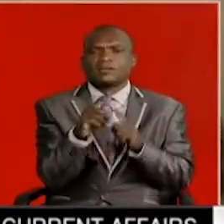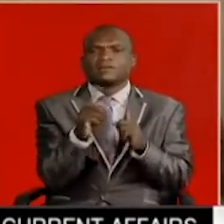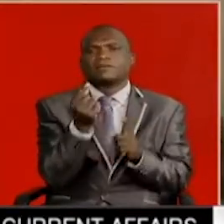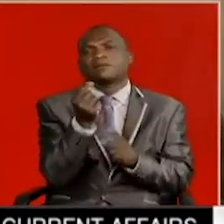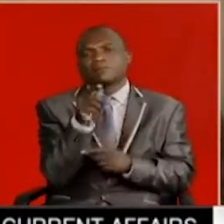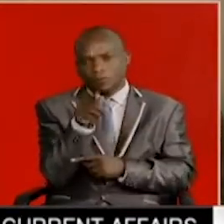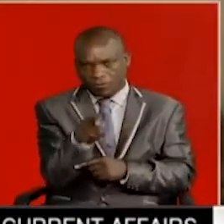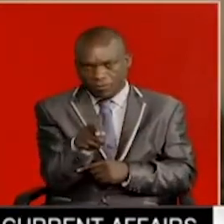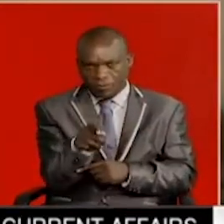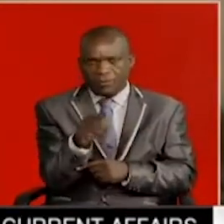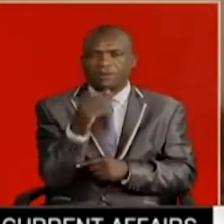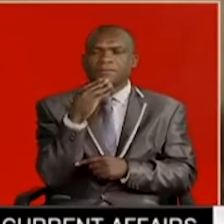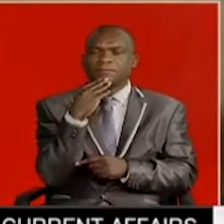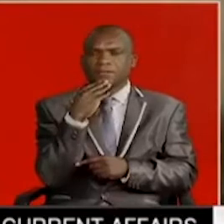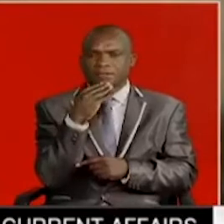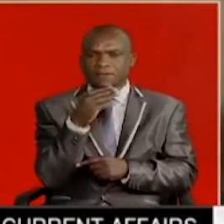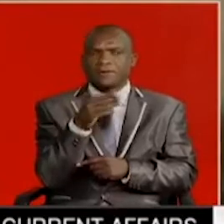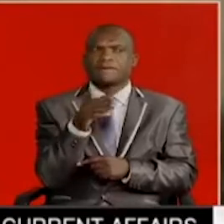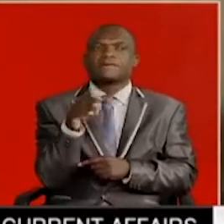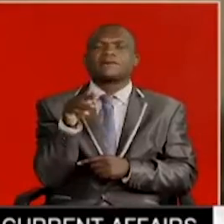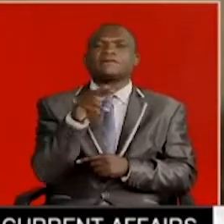because this is a critical